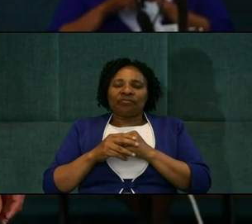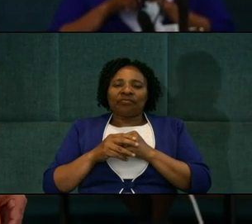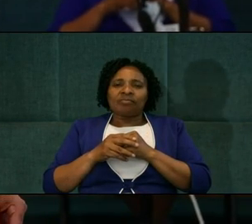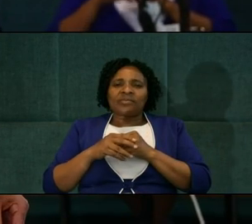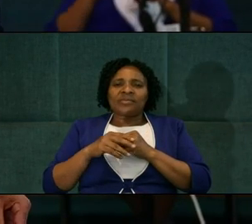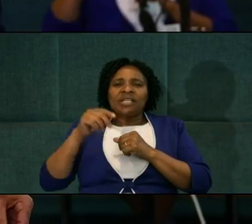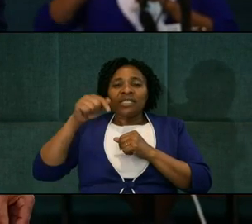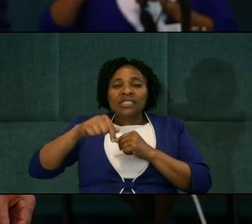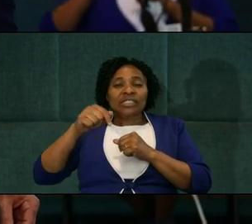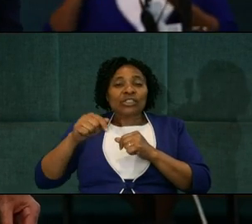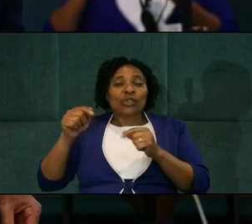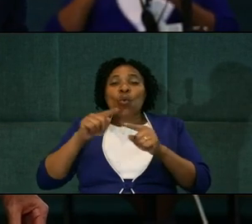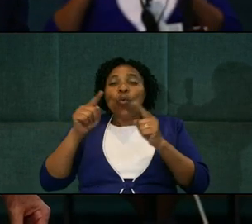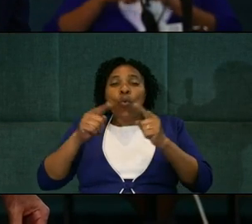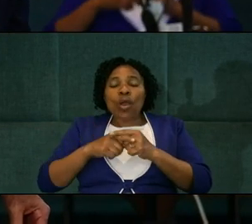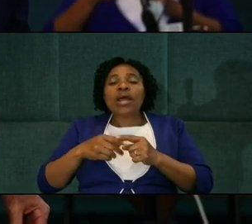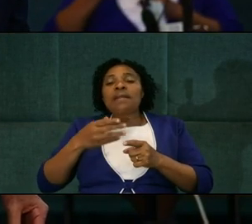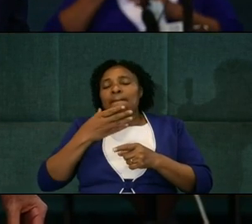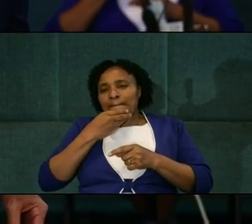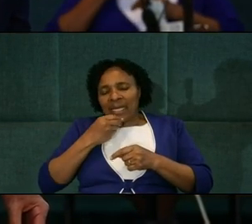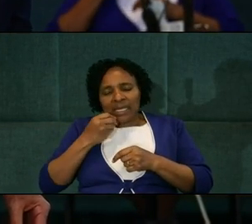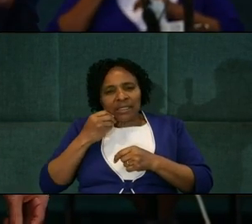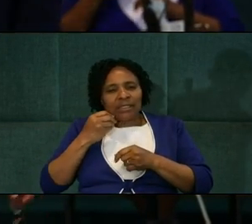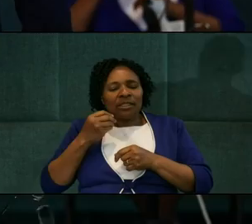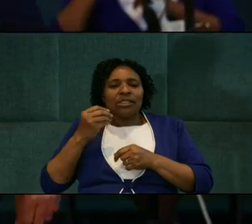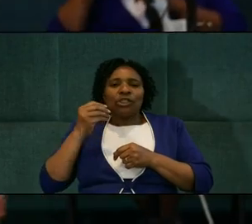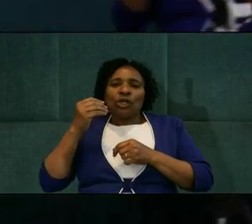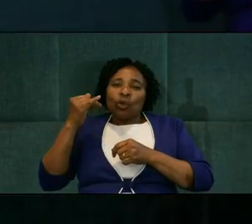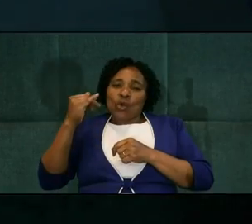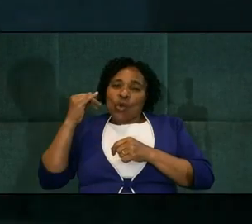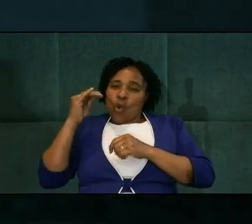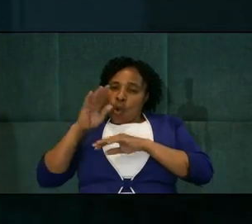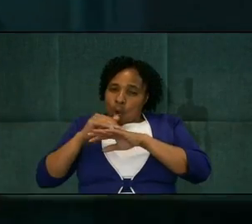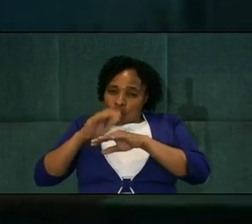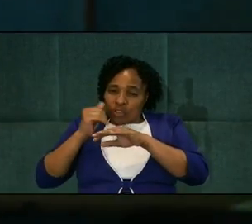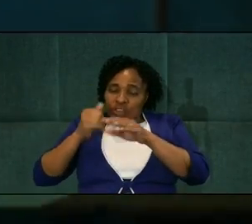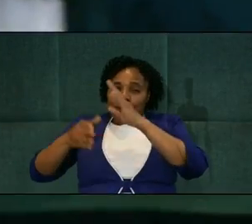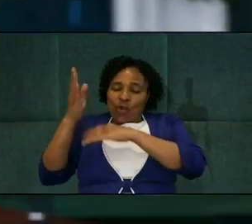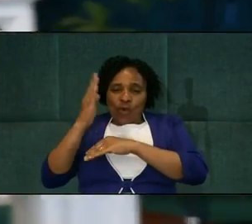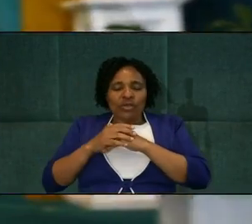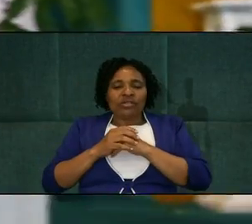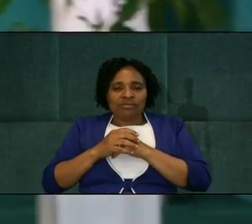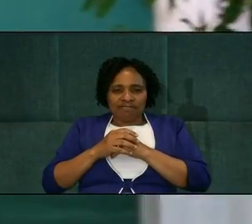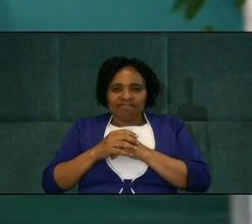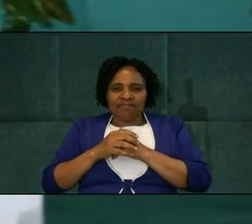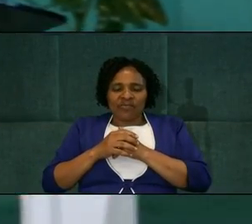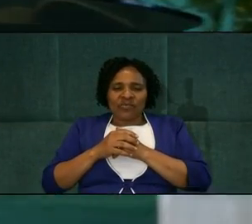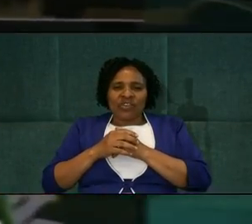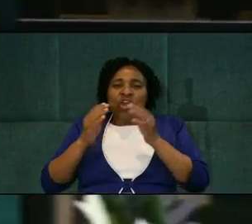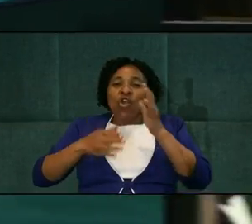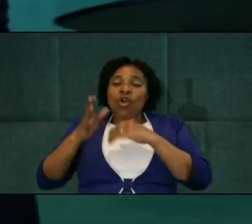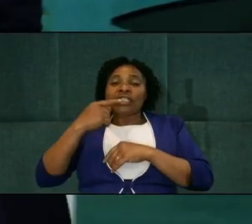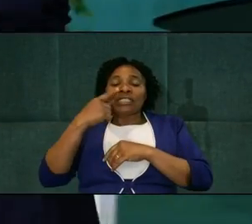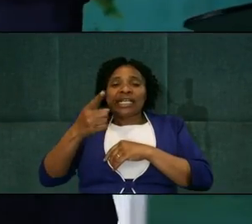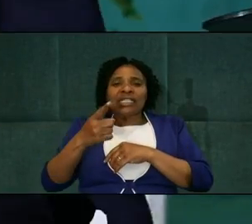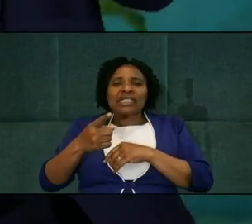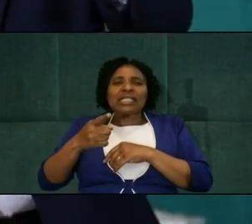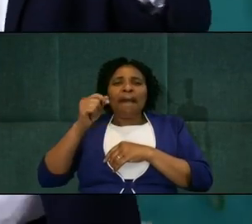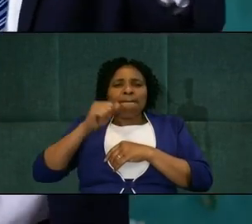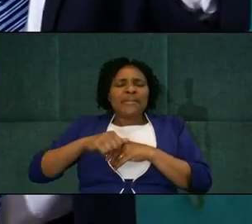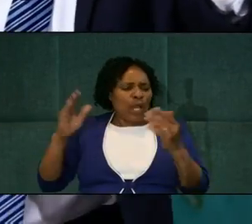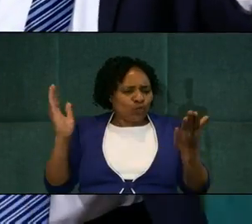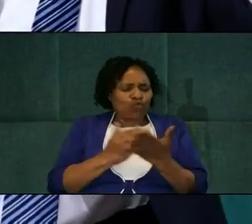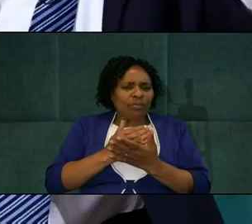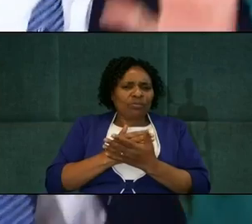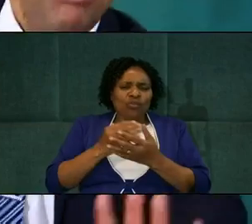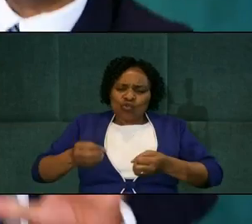This is when man counsel God. Oh, you didn't get it. God says, I'm going to wipe them off and